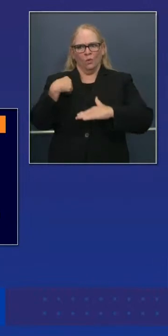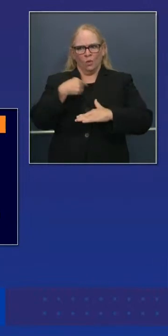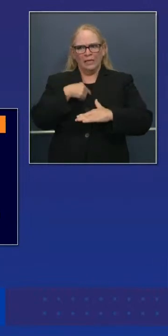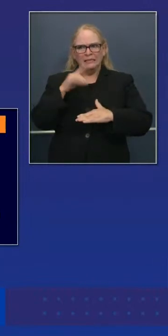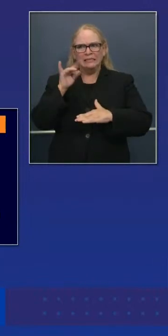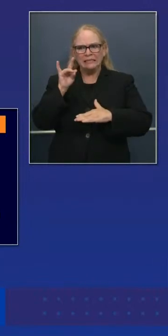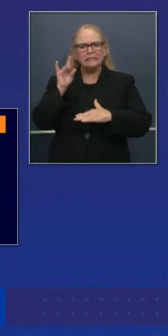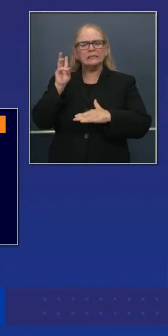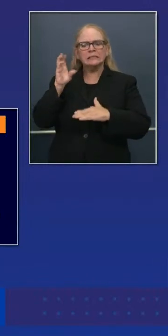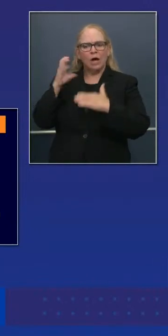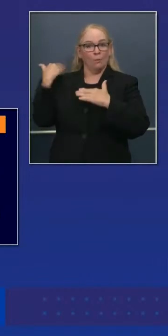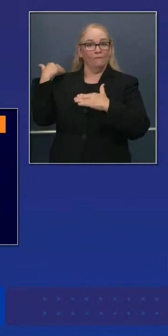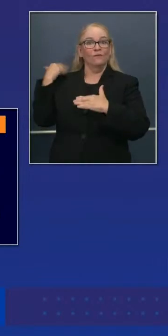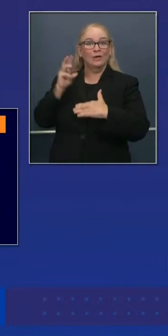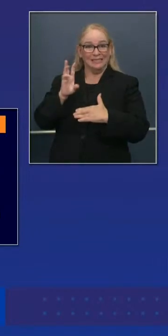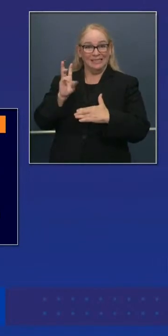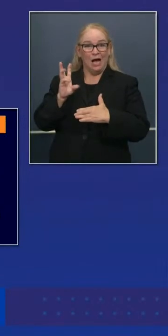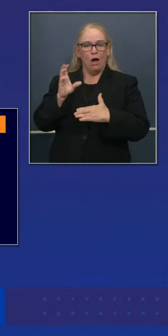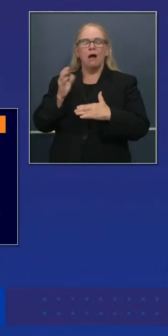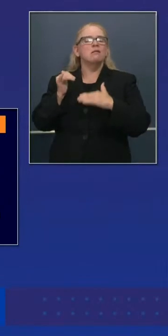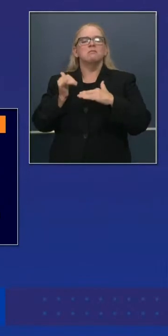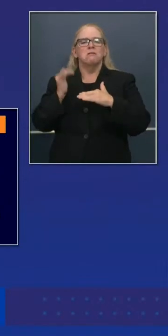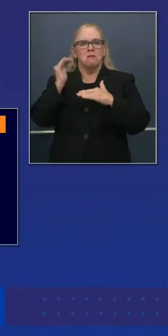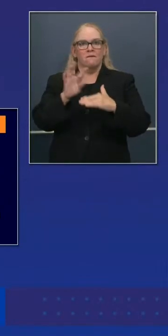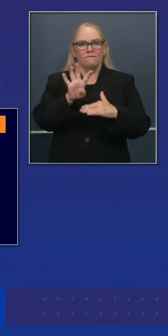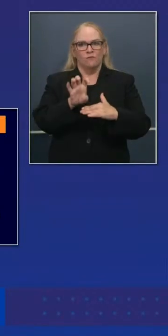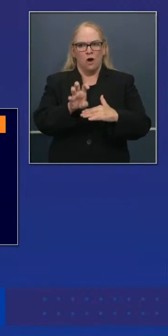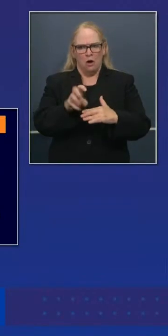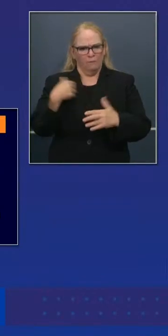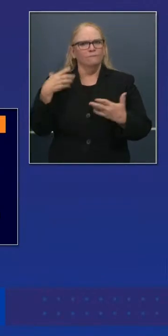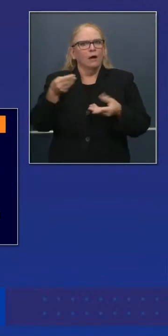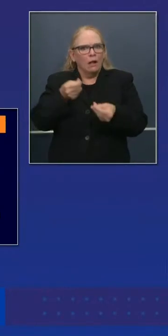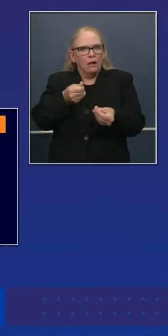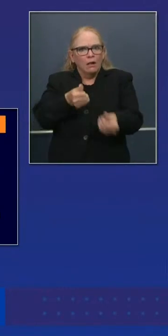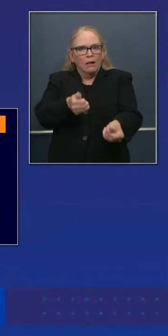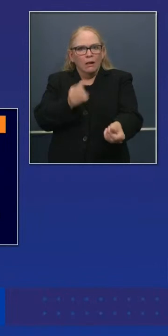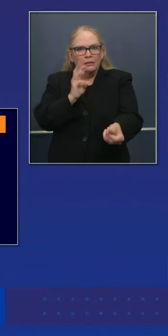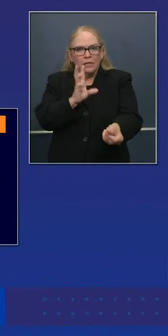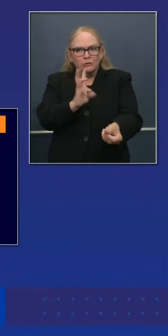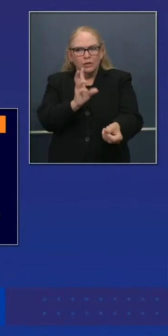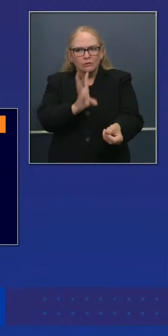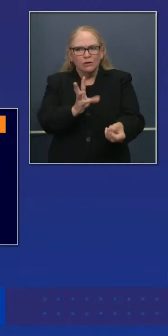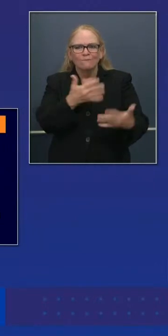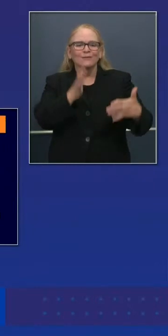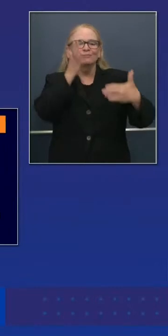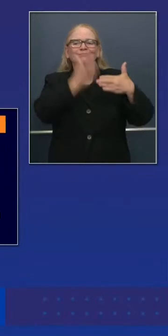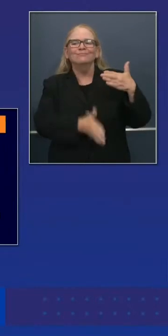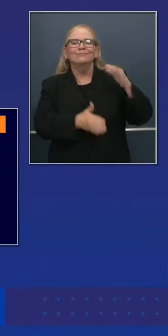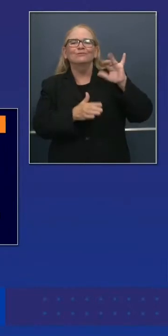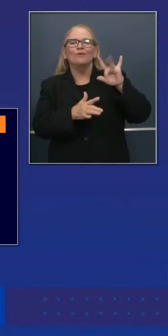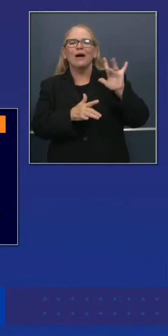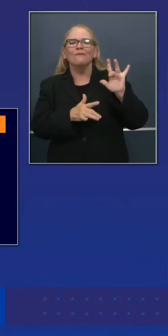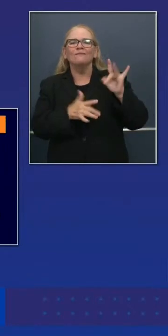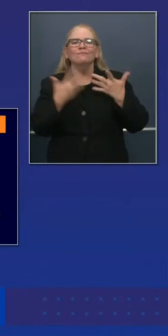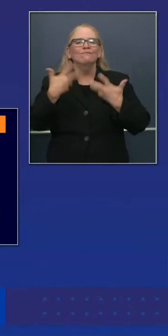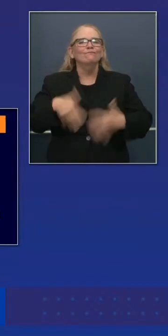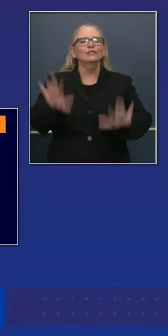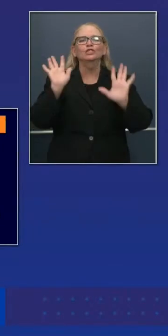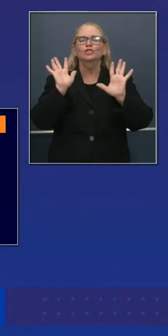very successful $600 contribution that expired on July 25th. We have been